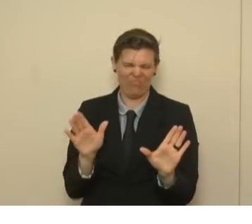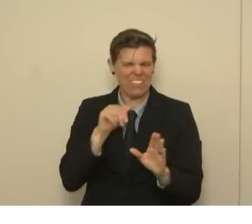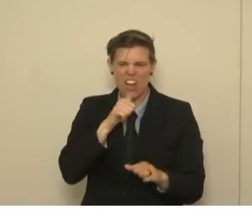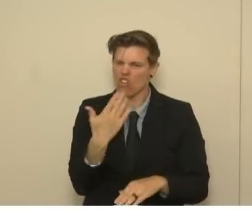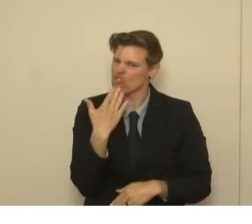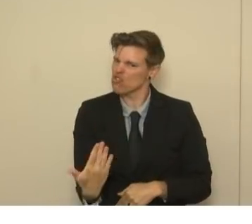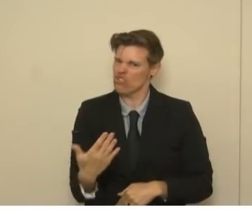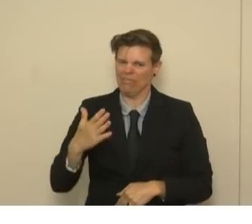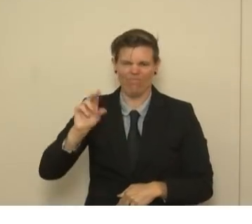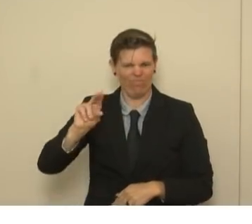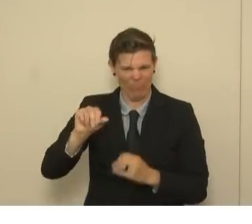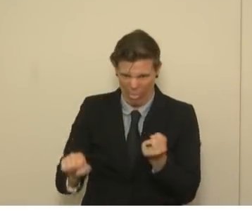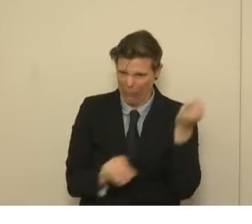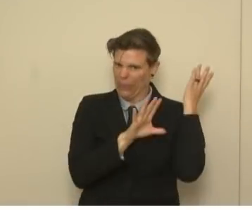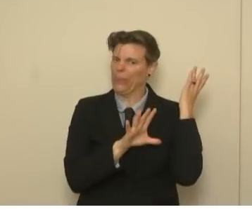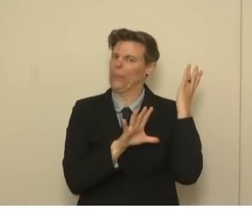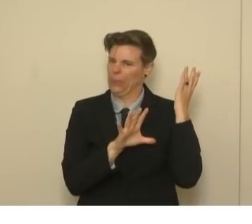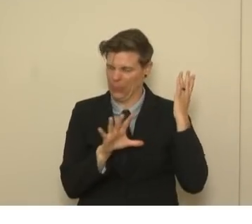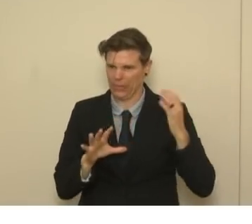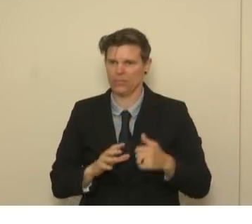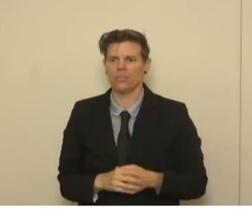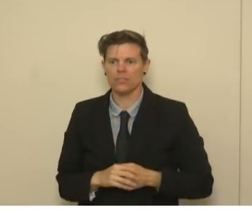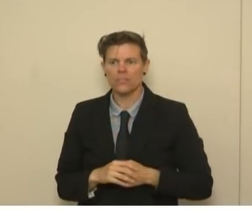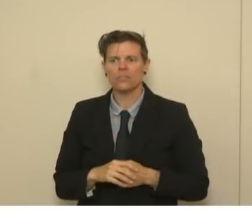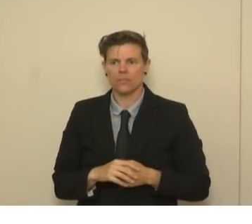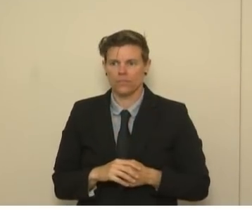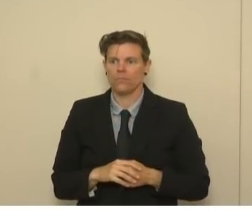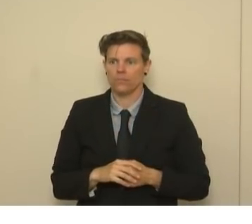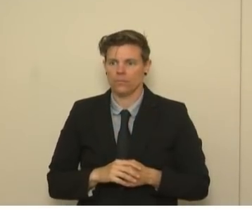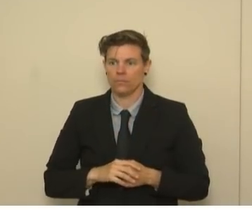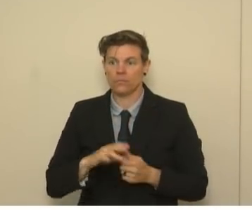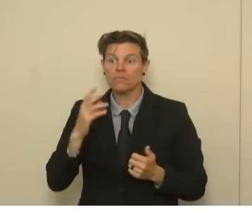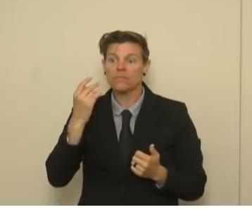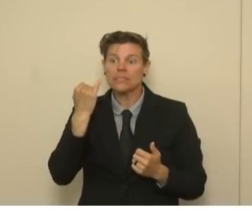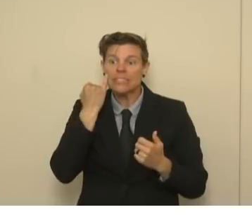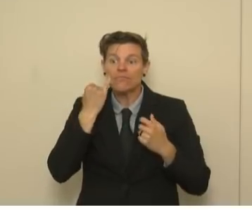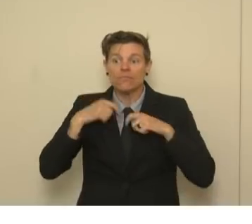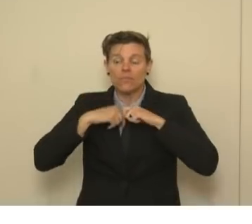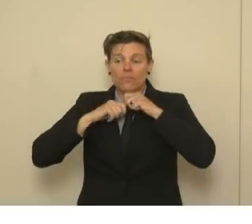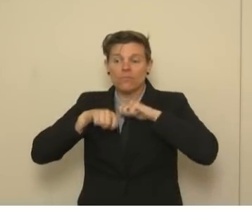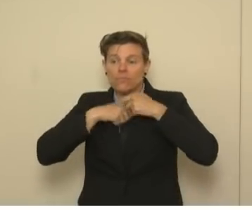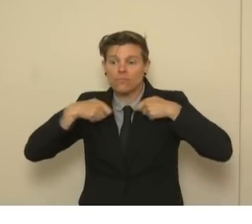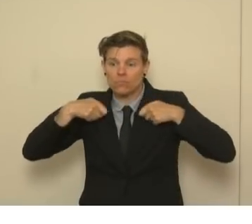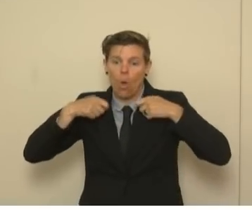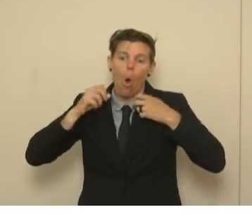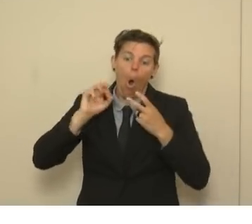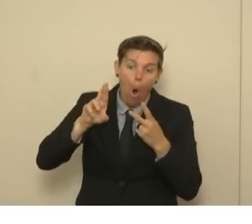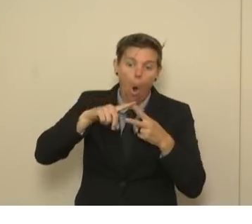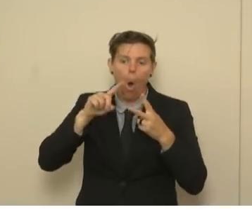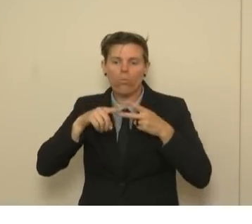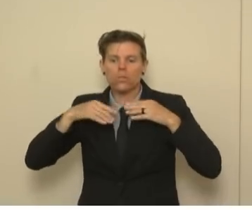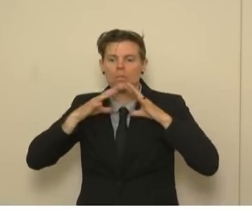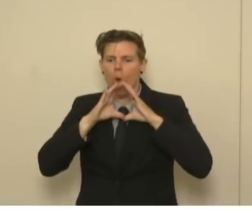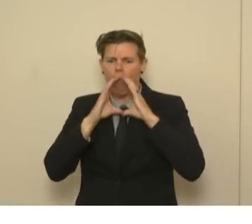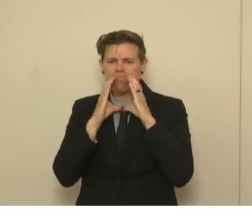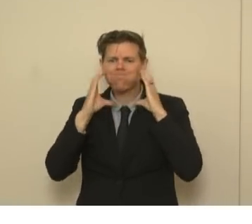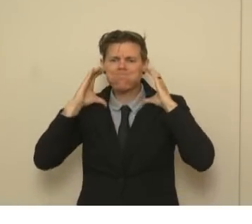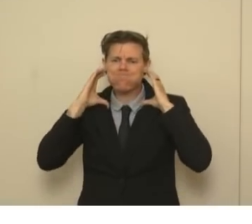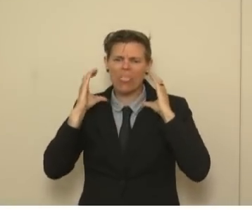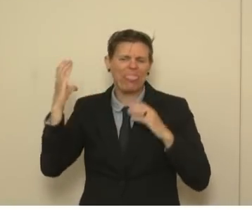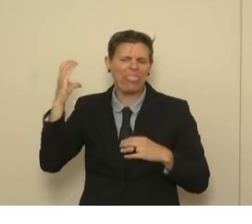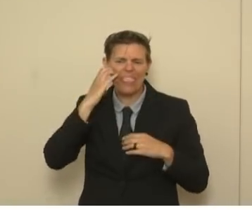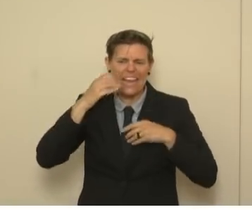finding is folks wearing the fleece gaiter type, sort of neck gaiter. It's wraps all the way around and you pull it